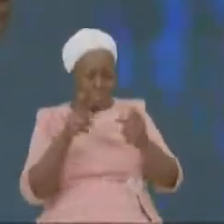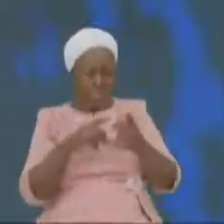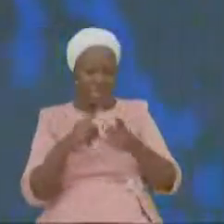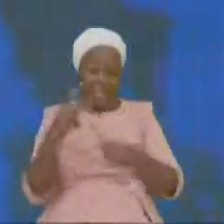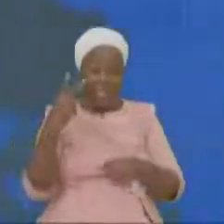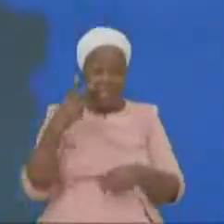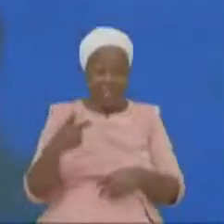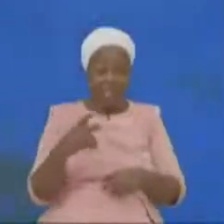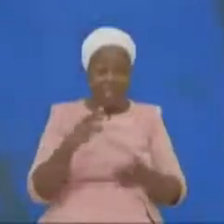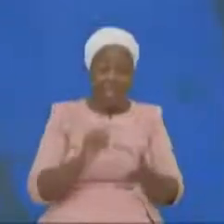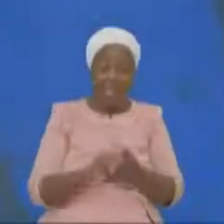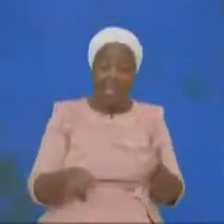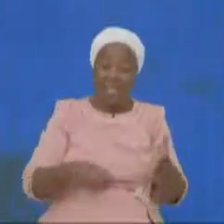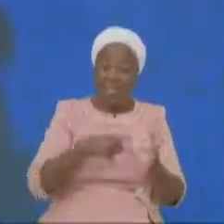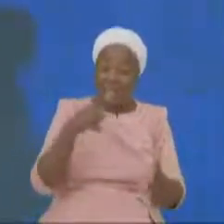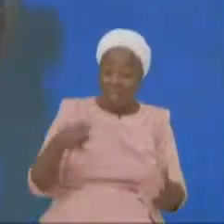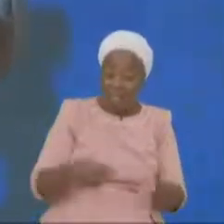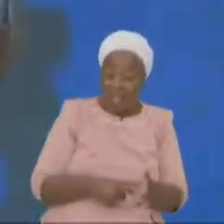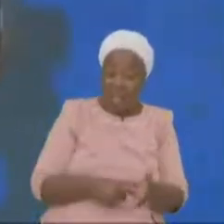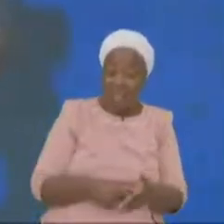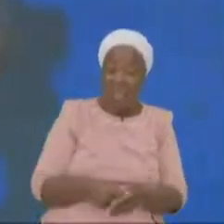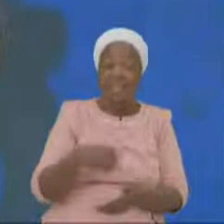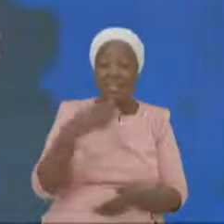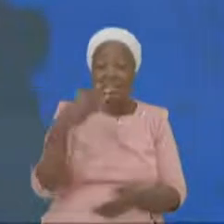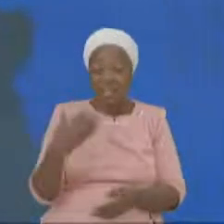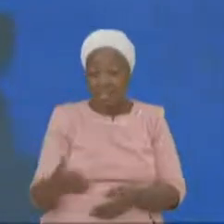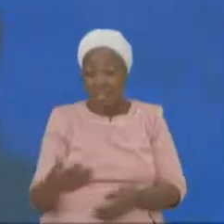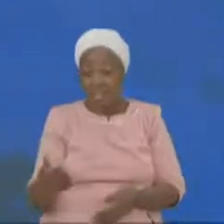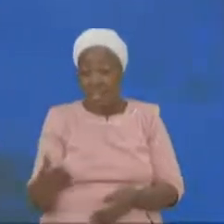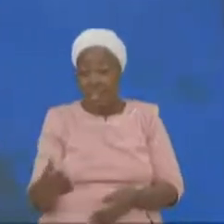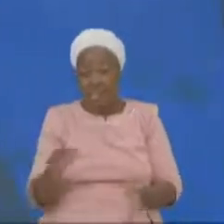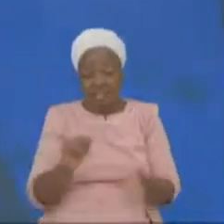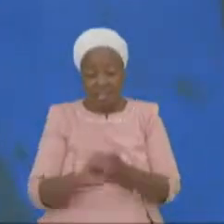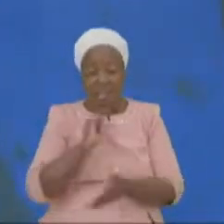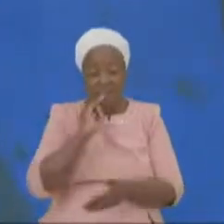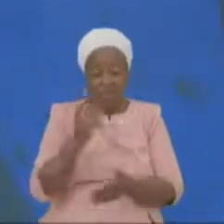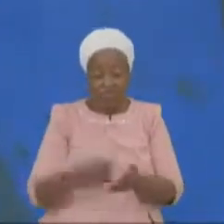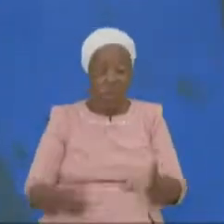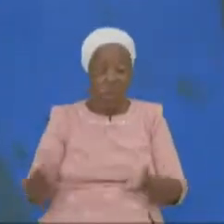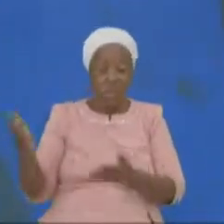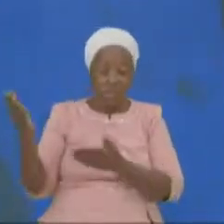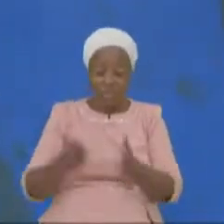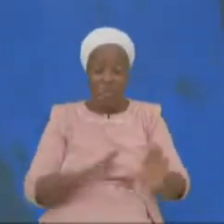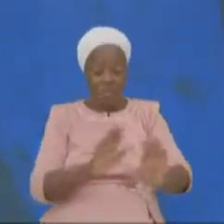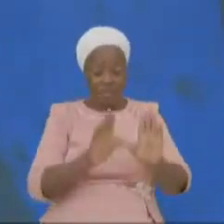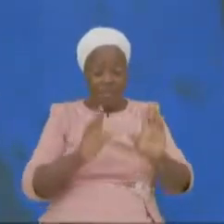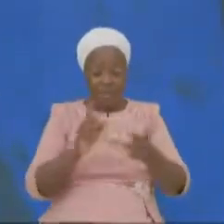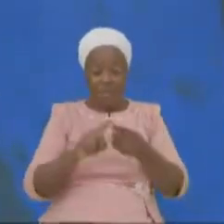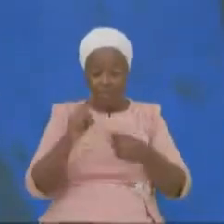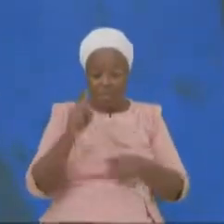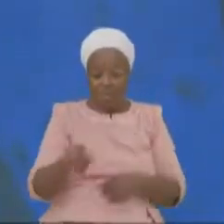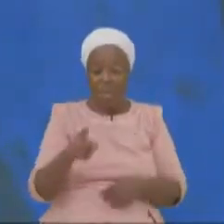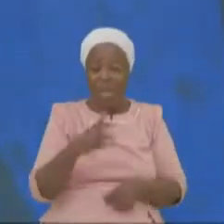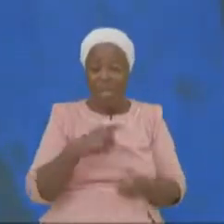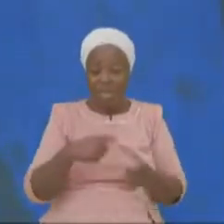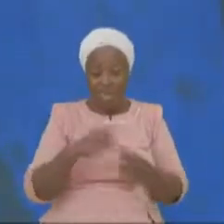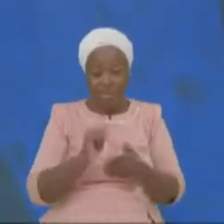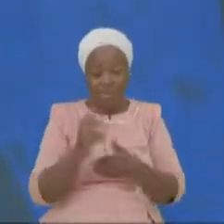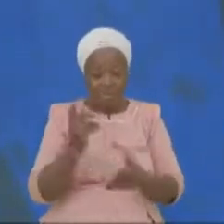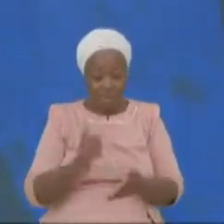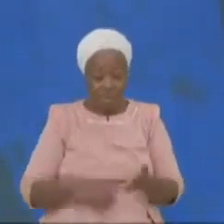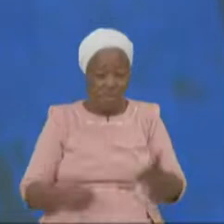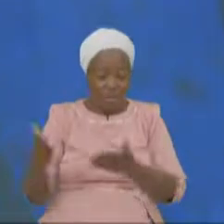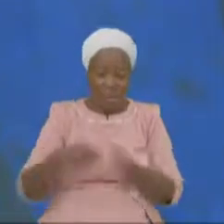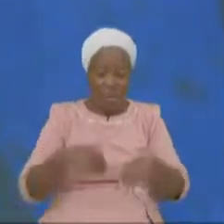see that this thing, that's what brings fears to him, that's what intimidates